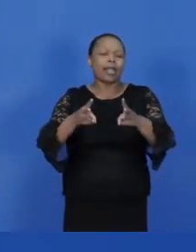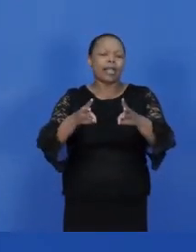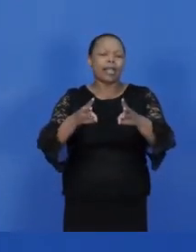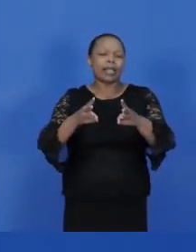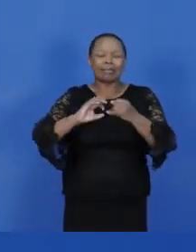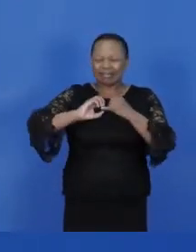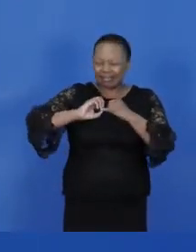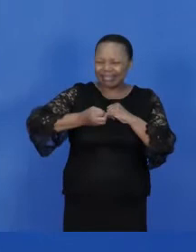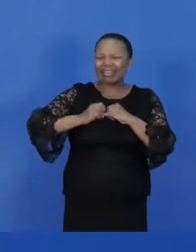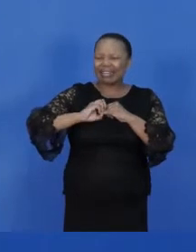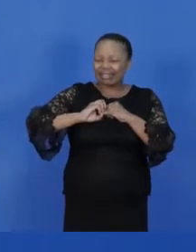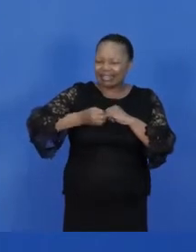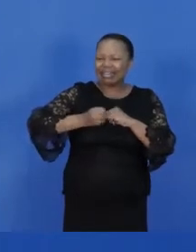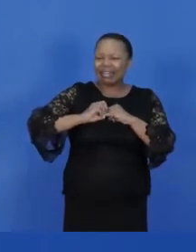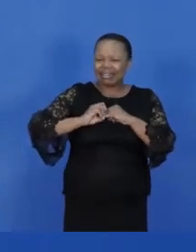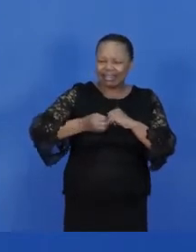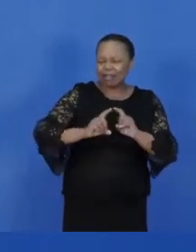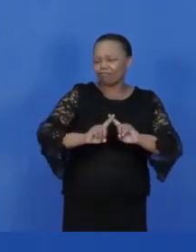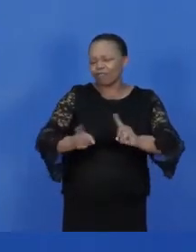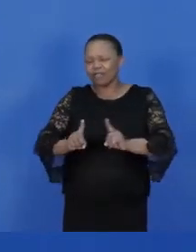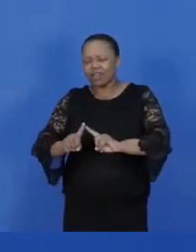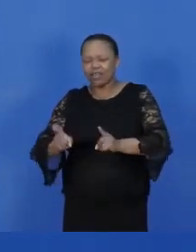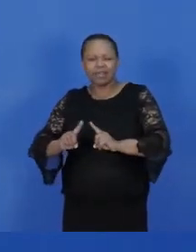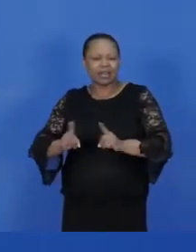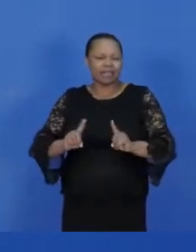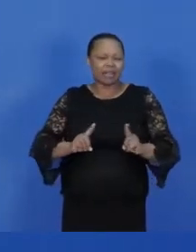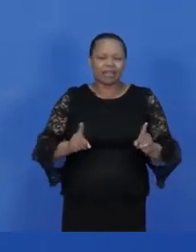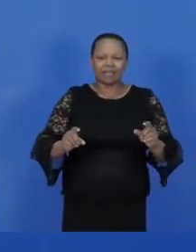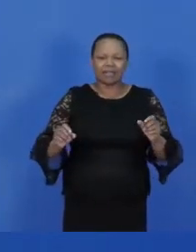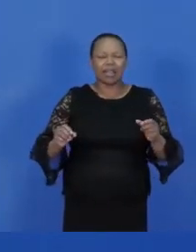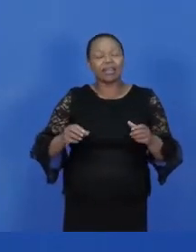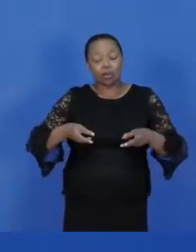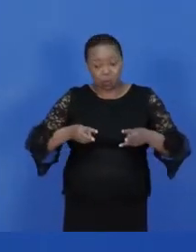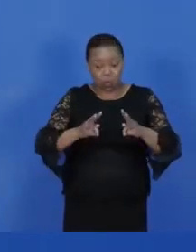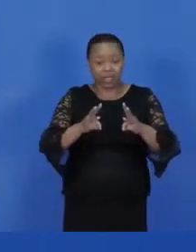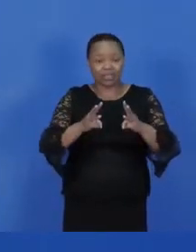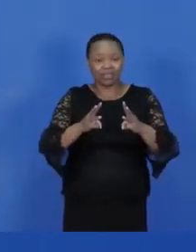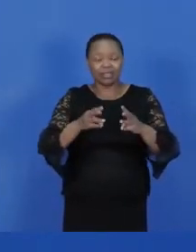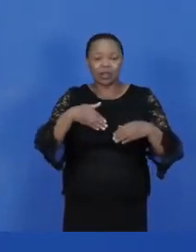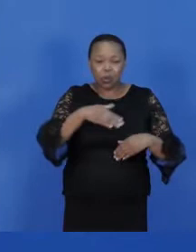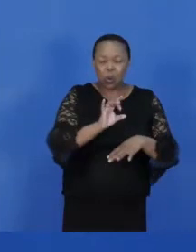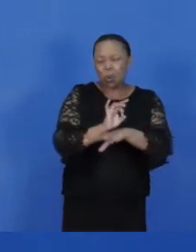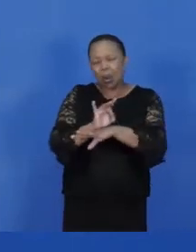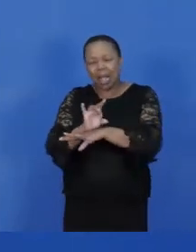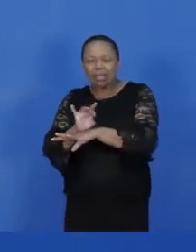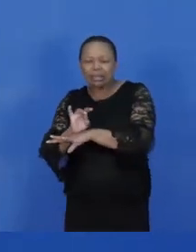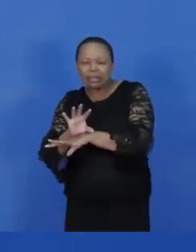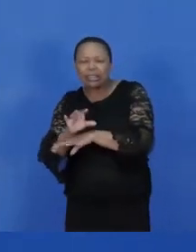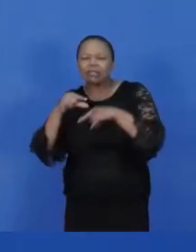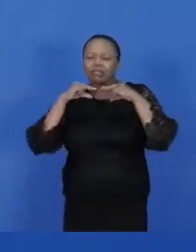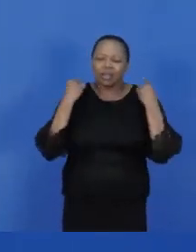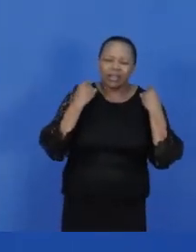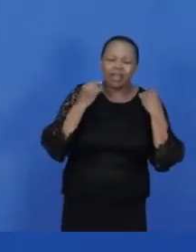know, you must have tried every means, every method, you know, counseling, you know, pastoral counseling, professional